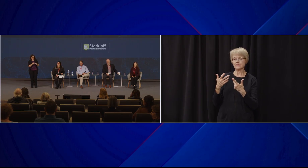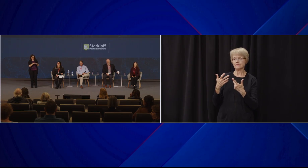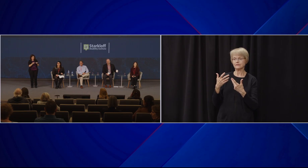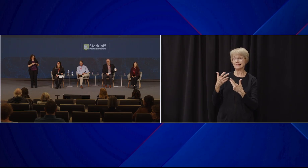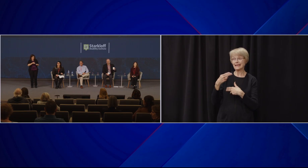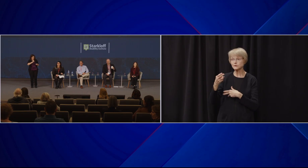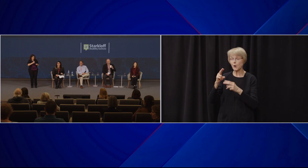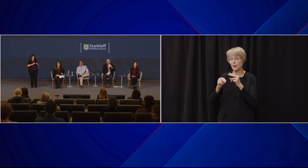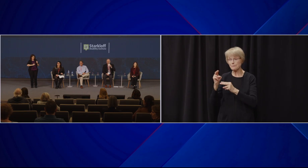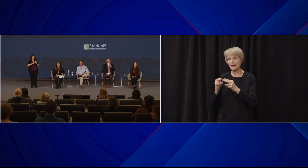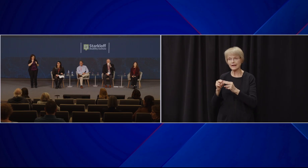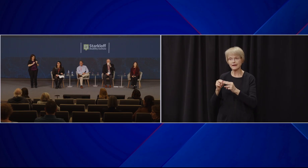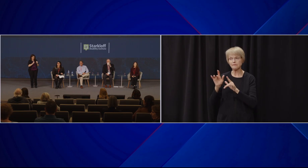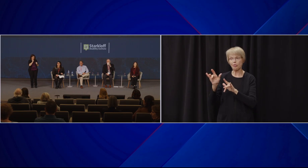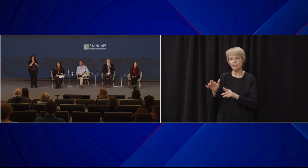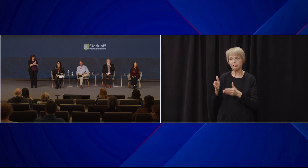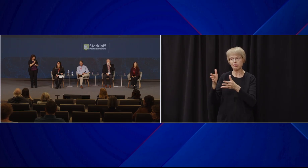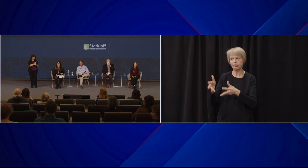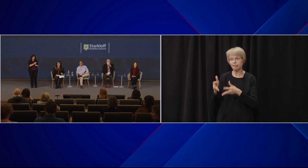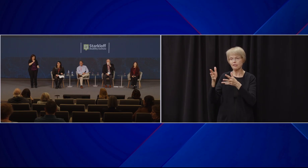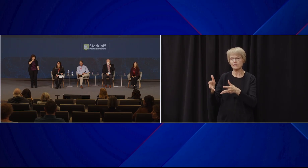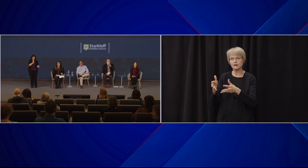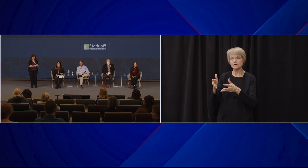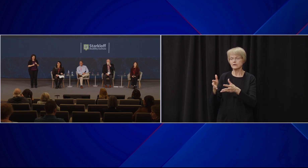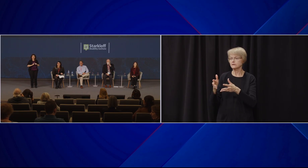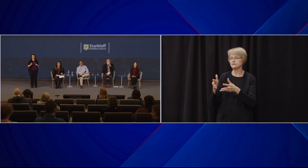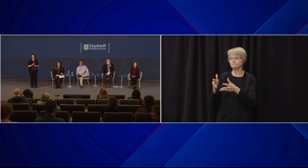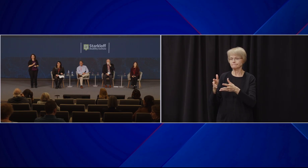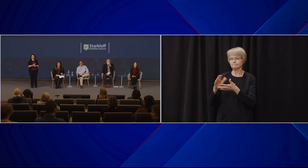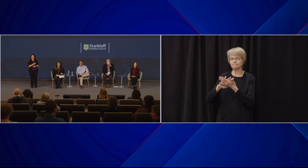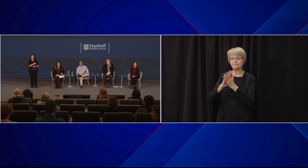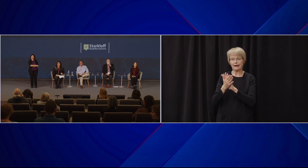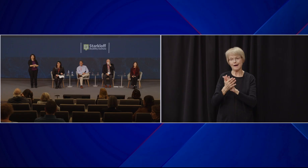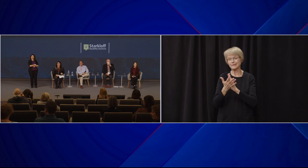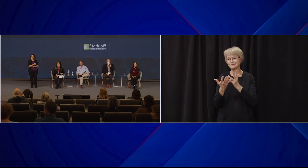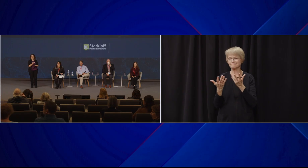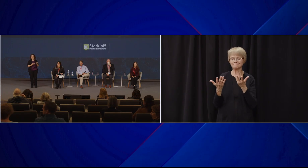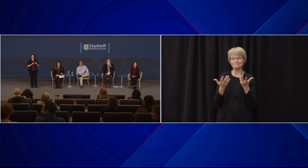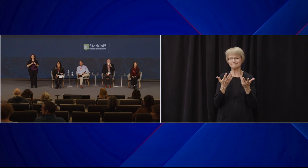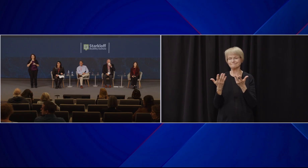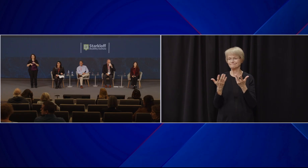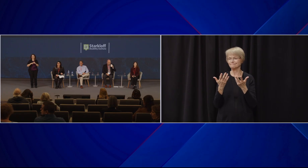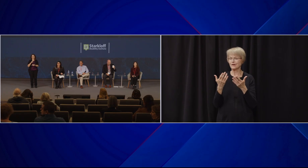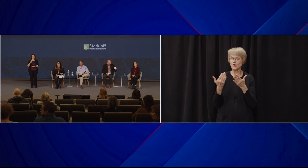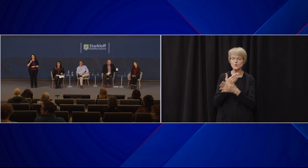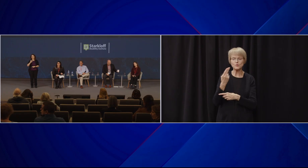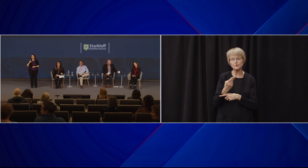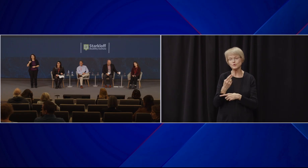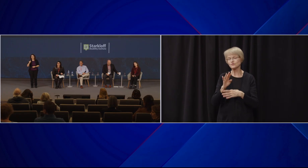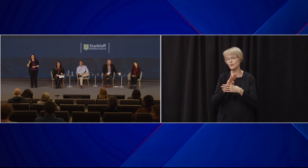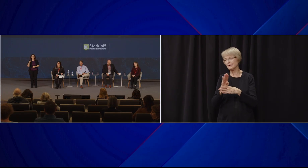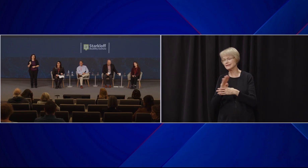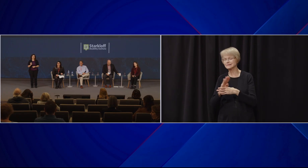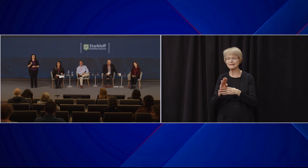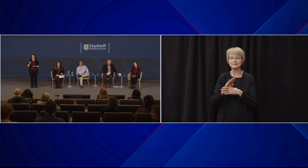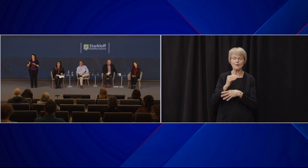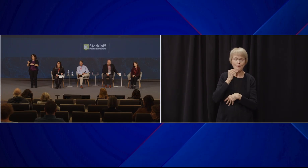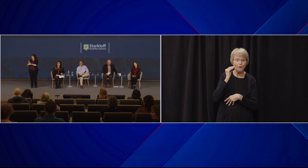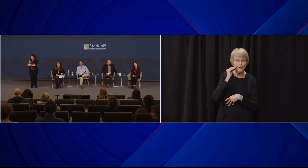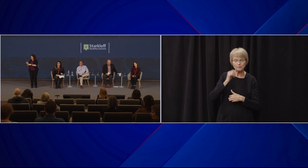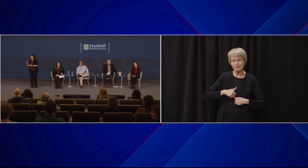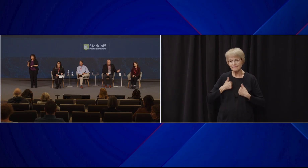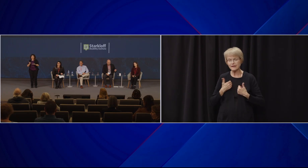historical buildings and turning them into other forms of real estate, whether that's business or living, are there